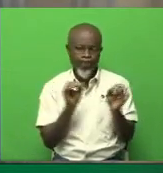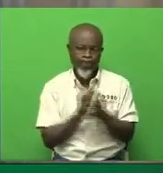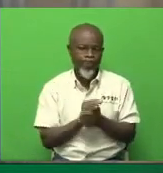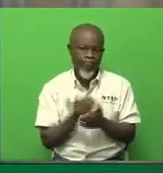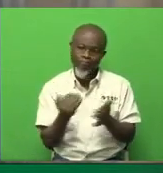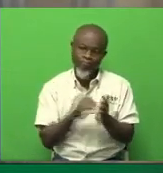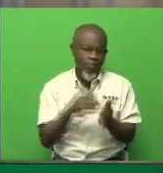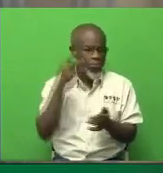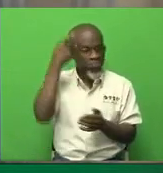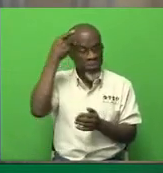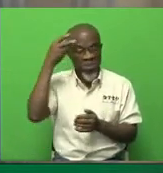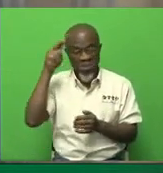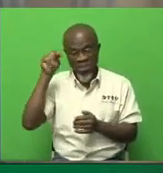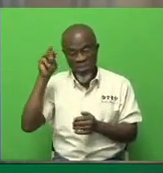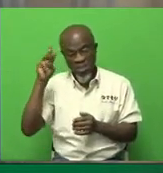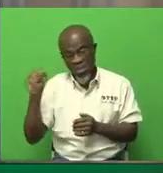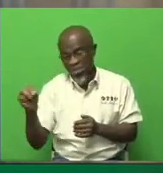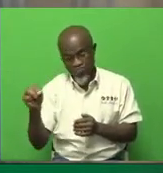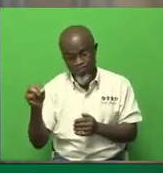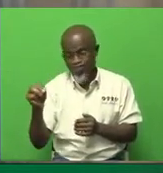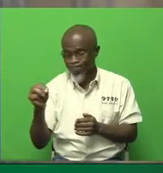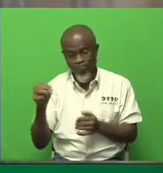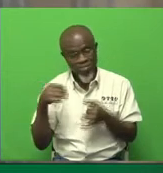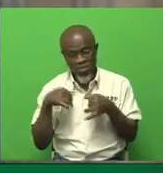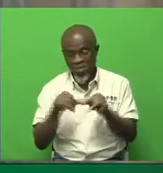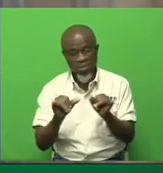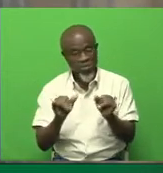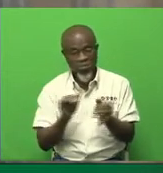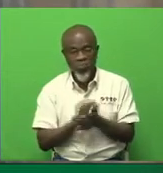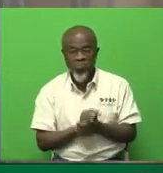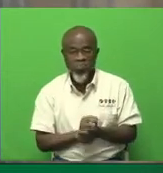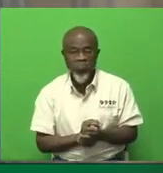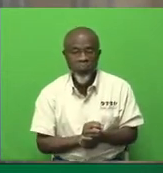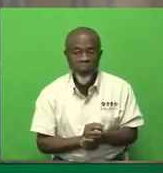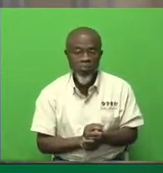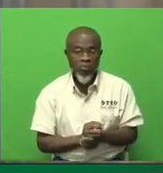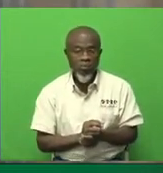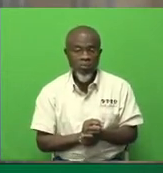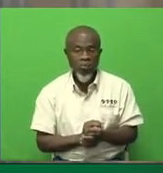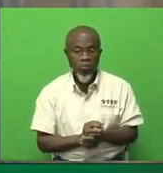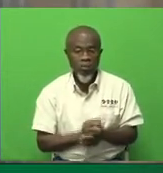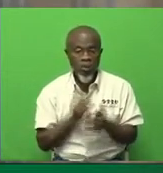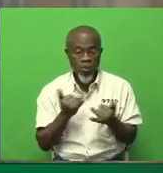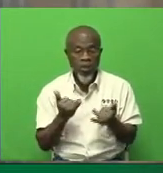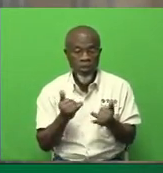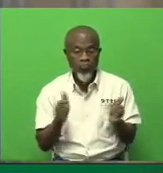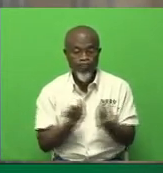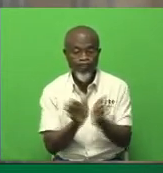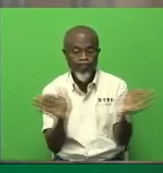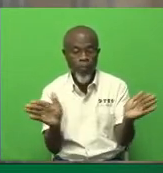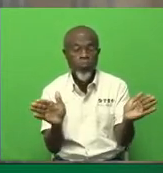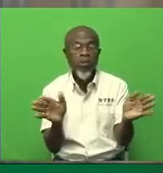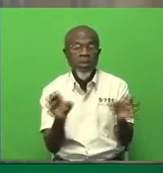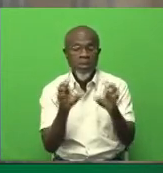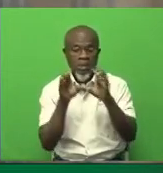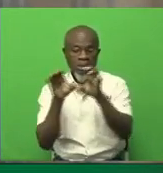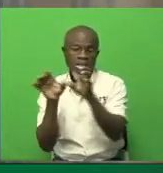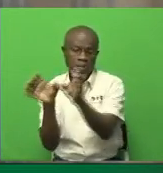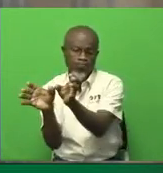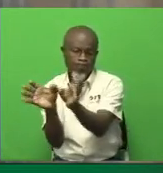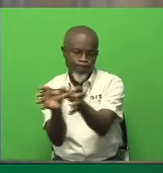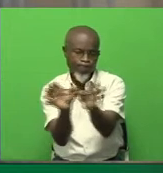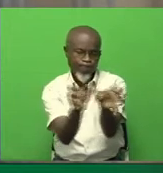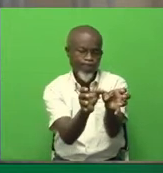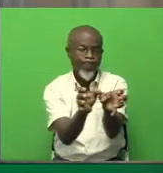I turn now to look at public sector debt and this is a very troubling issue